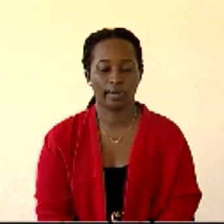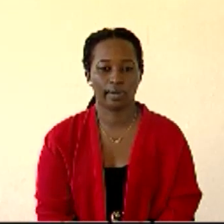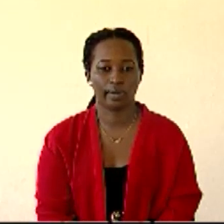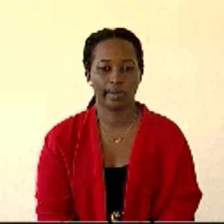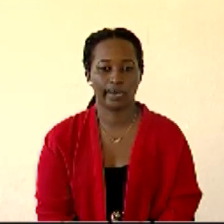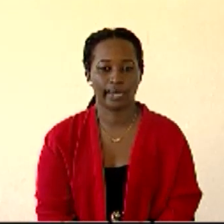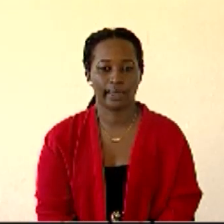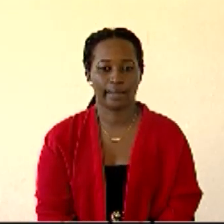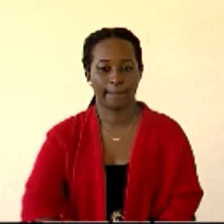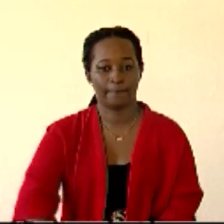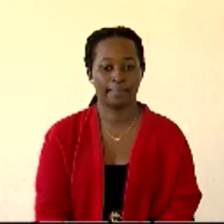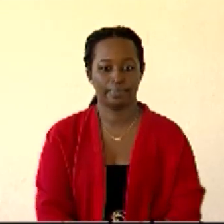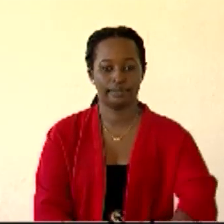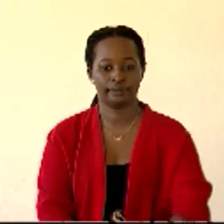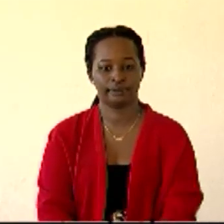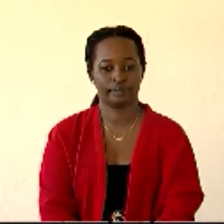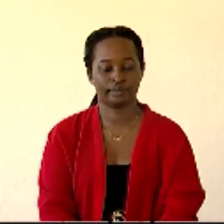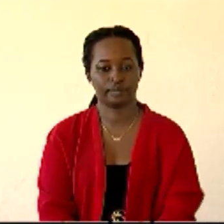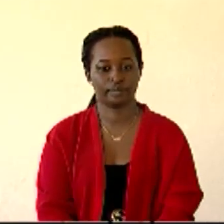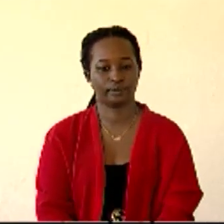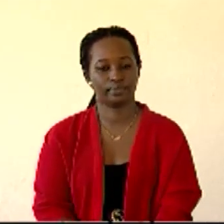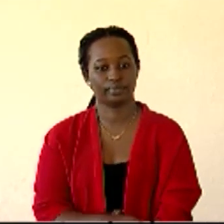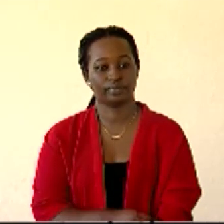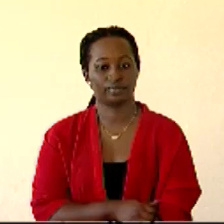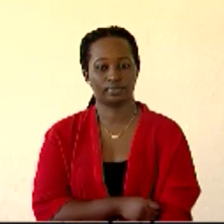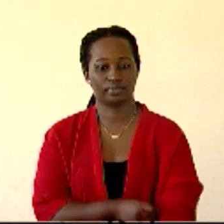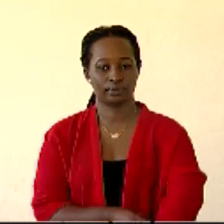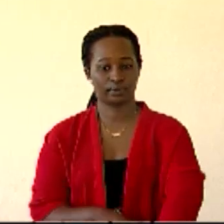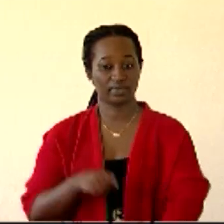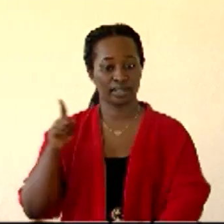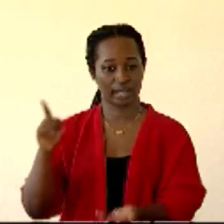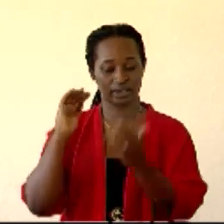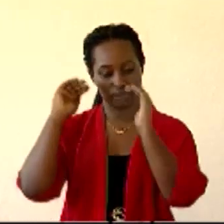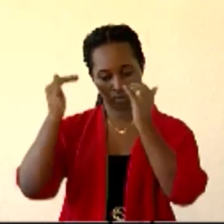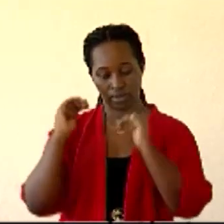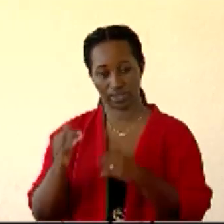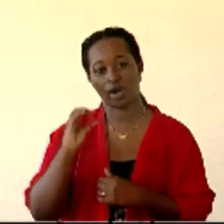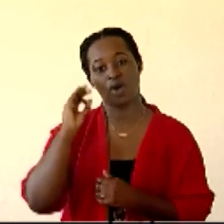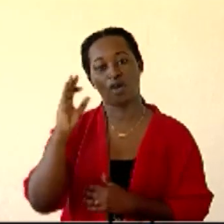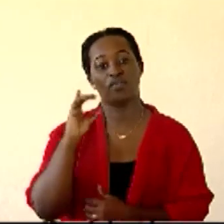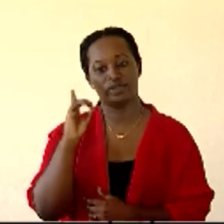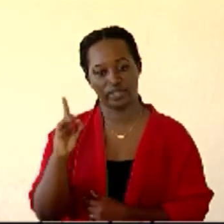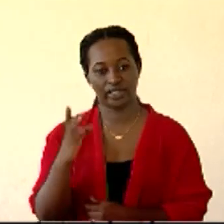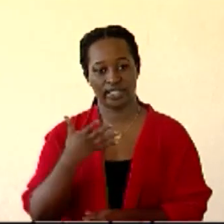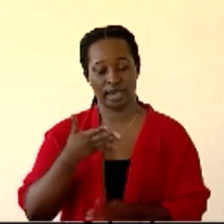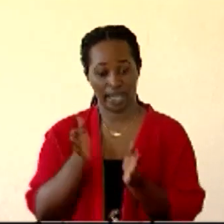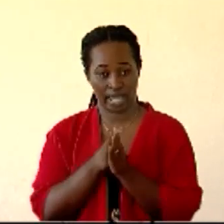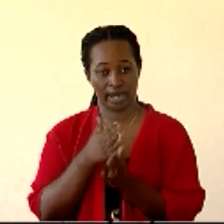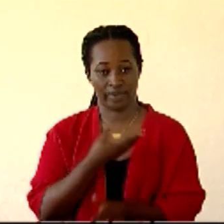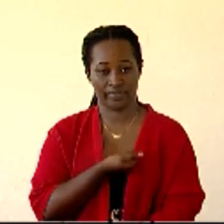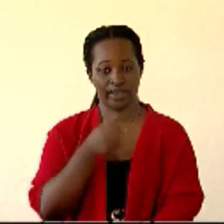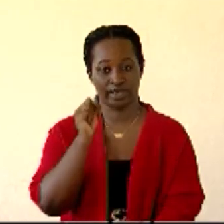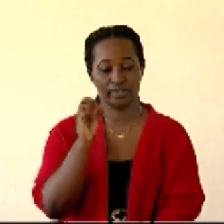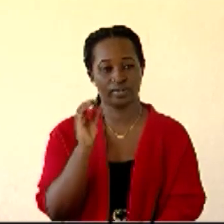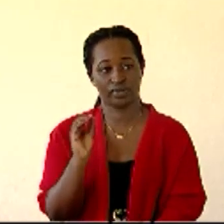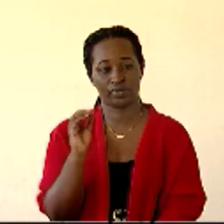this and this. That is the structure of compound Da. D has the sodium instead of